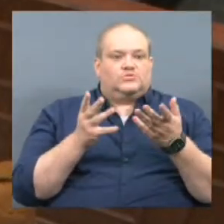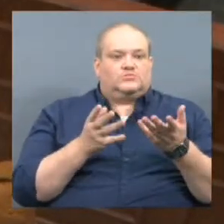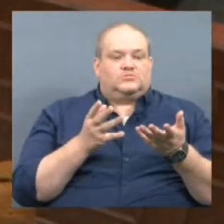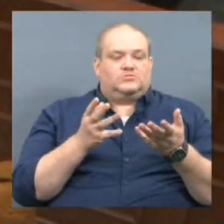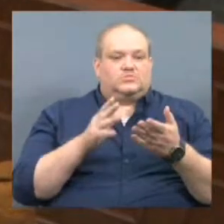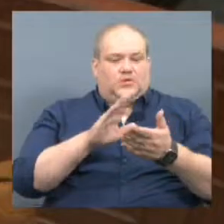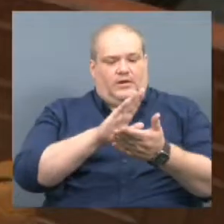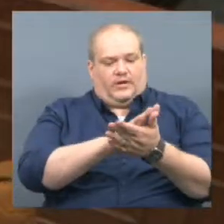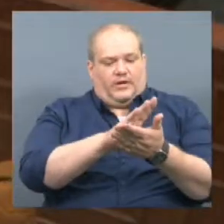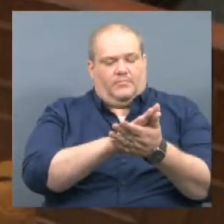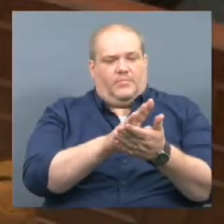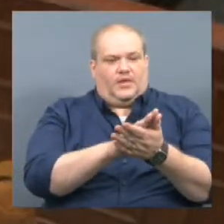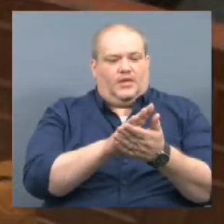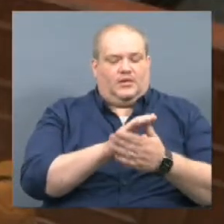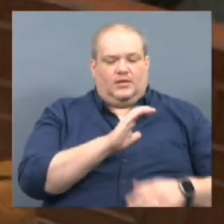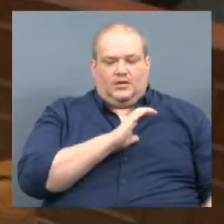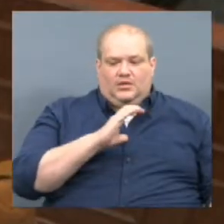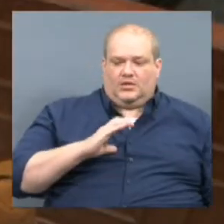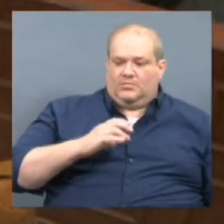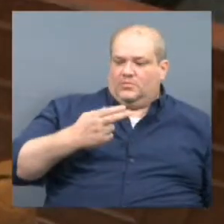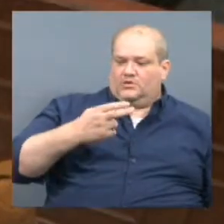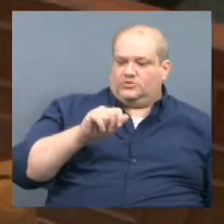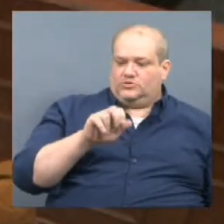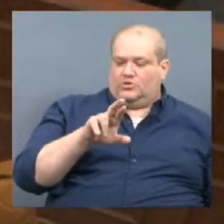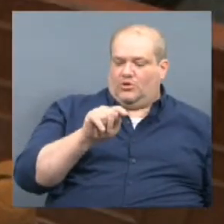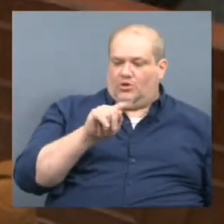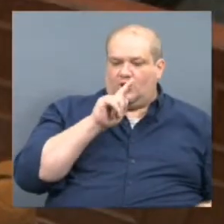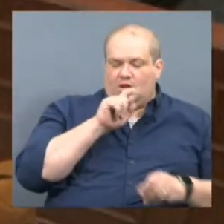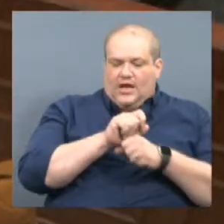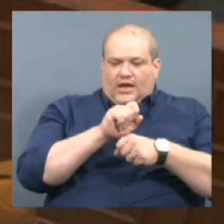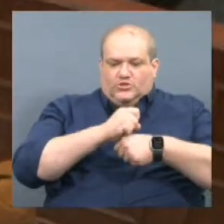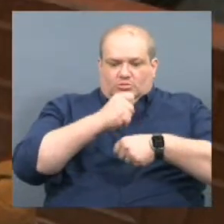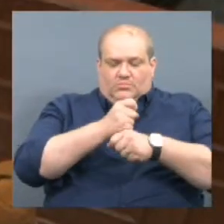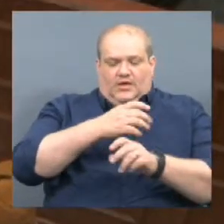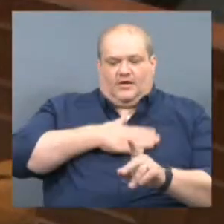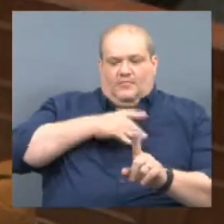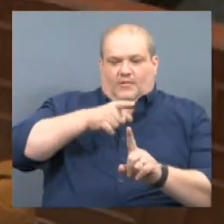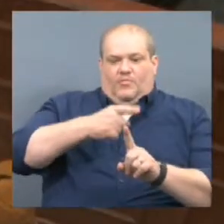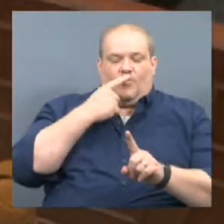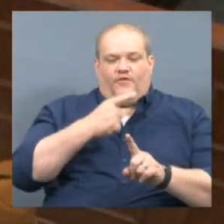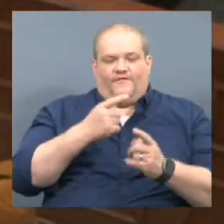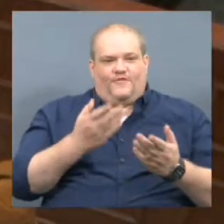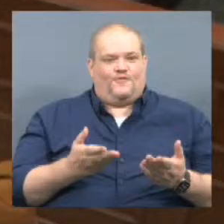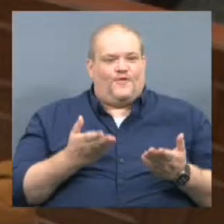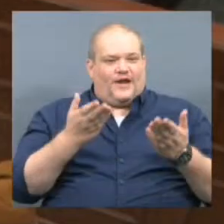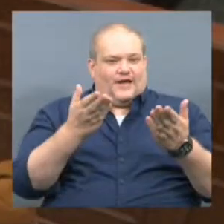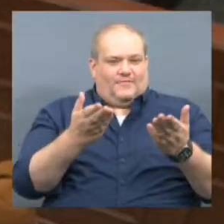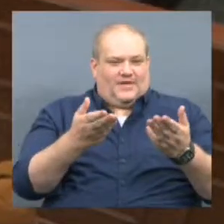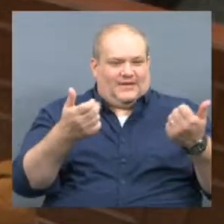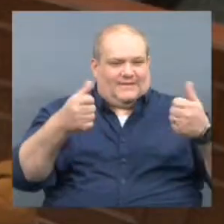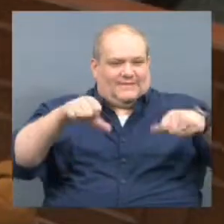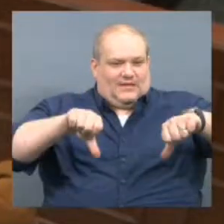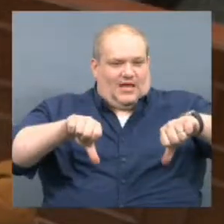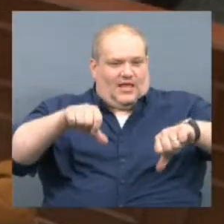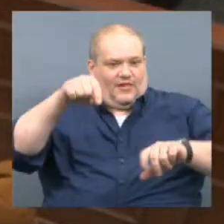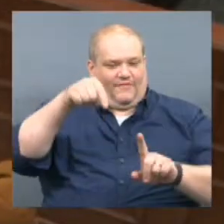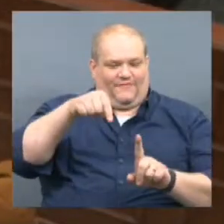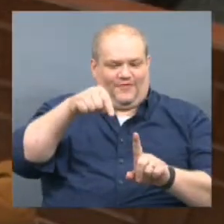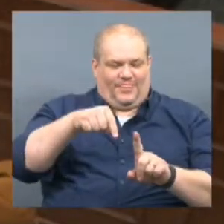to commend Commissioner Hart for actually making my point for recommending the denial of this